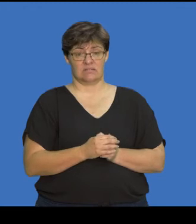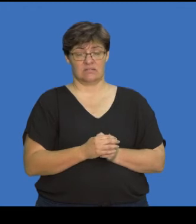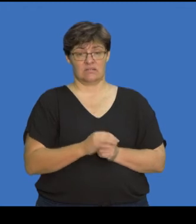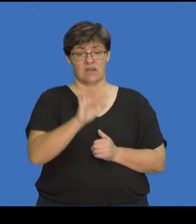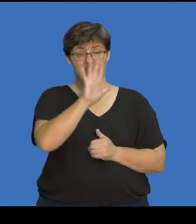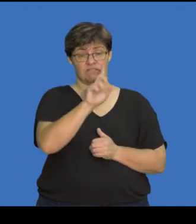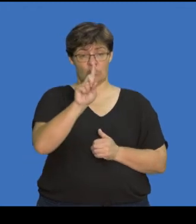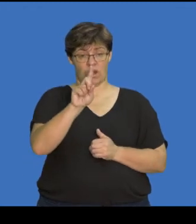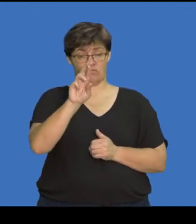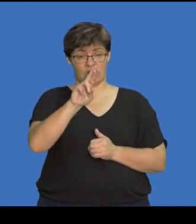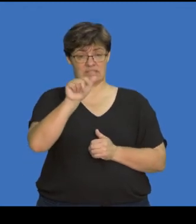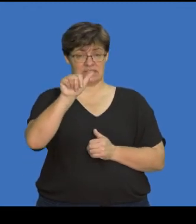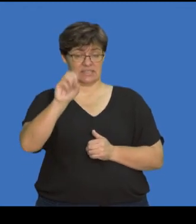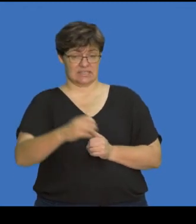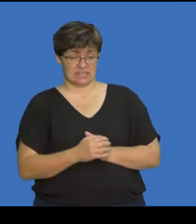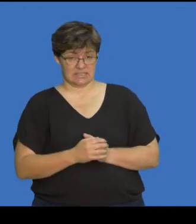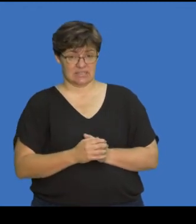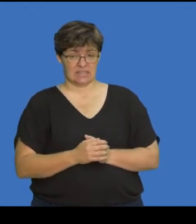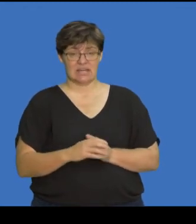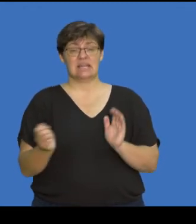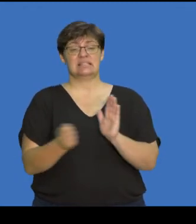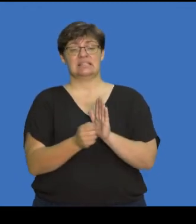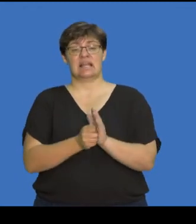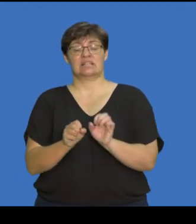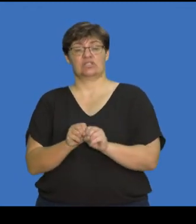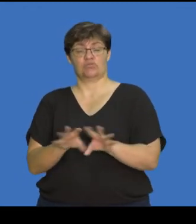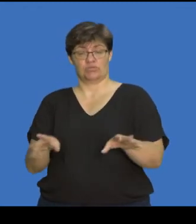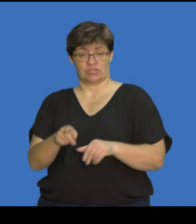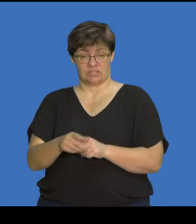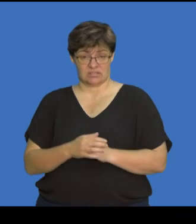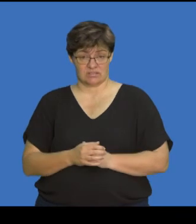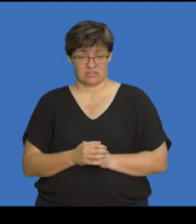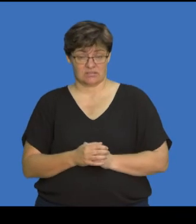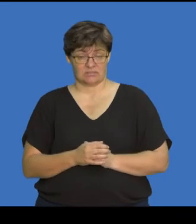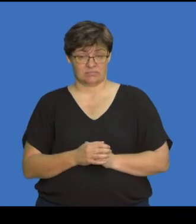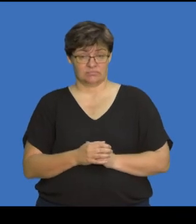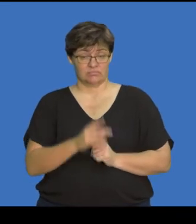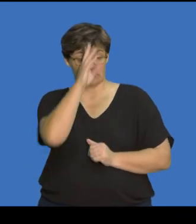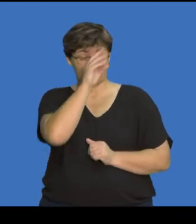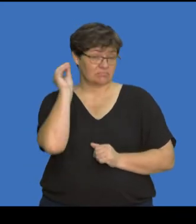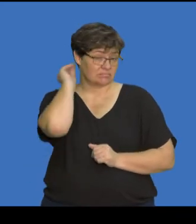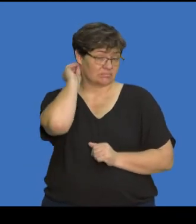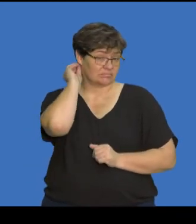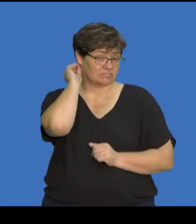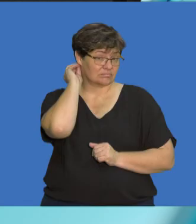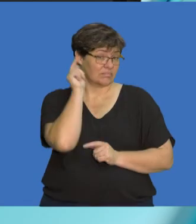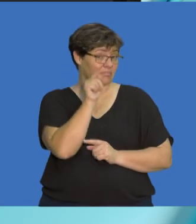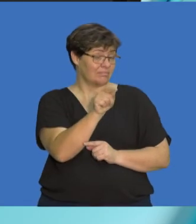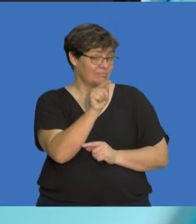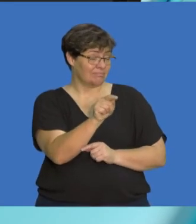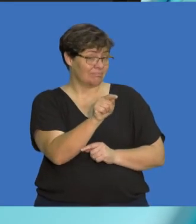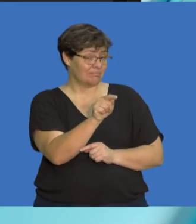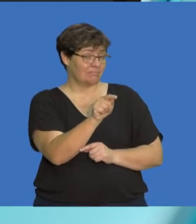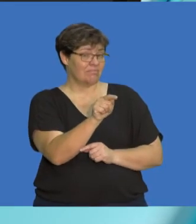60, and your selling and distribution, right? But remember, what had happened here was that